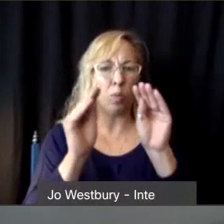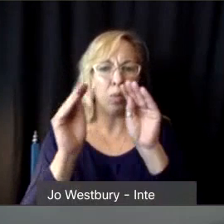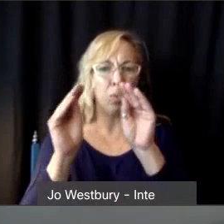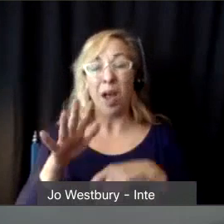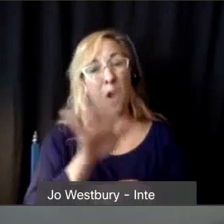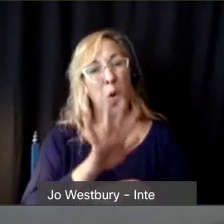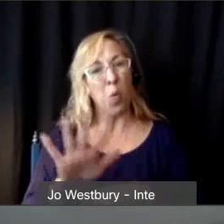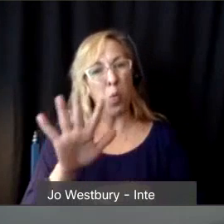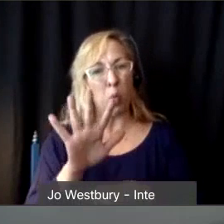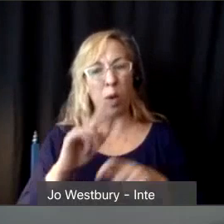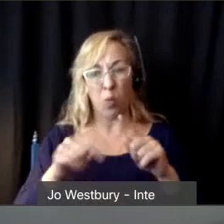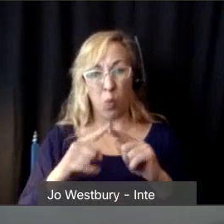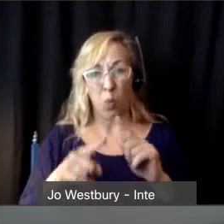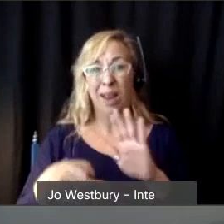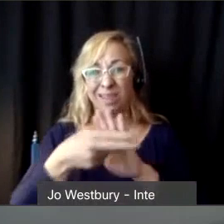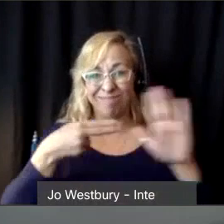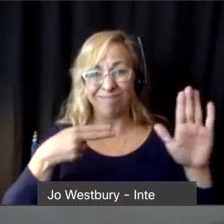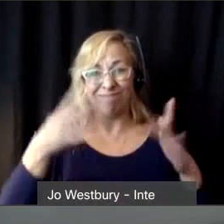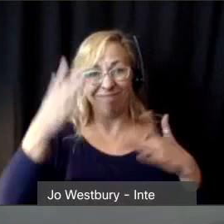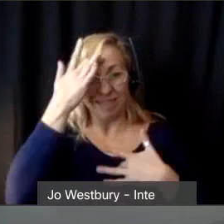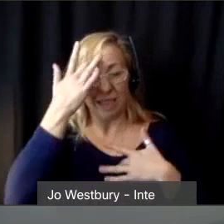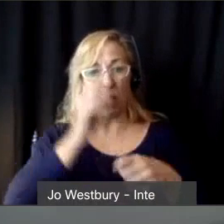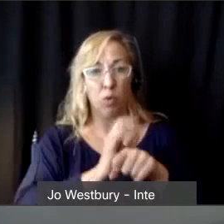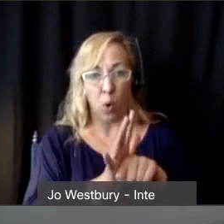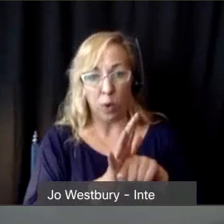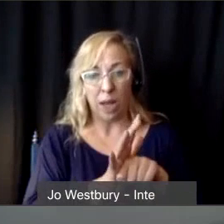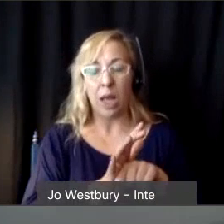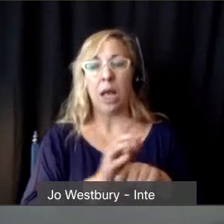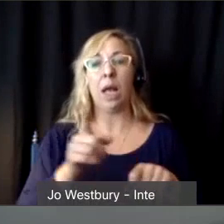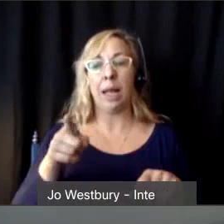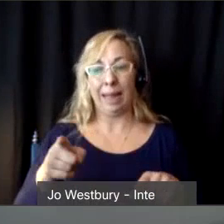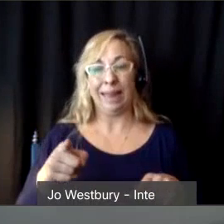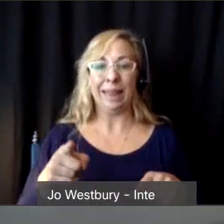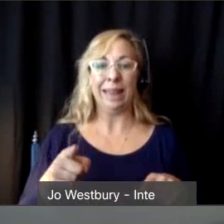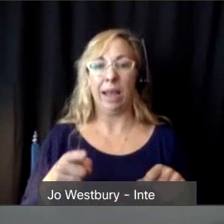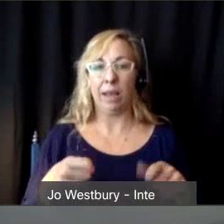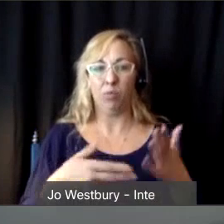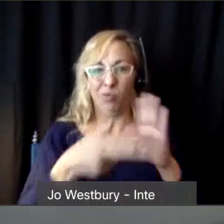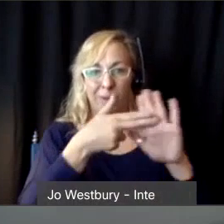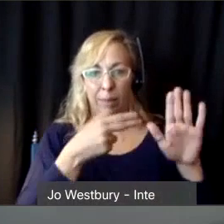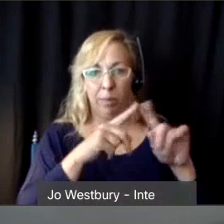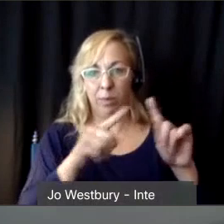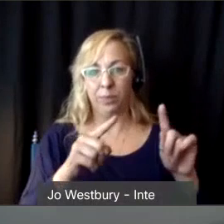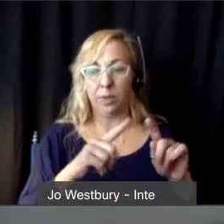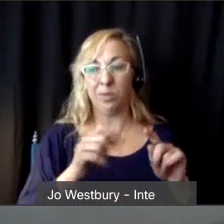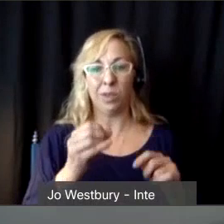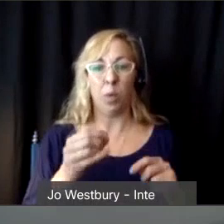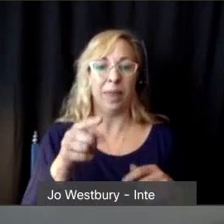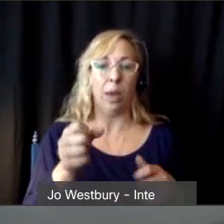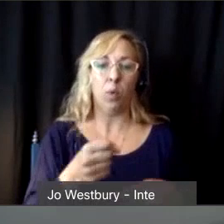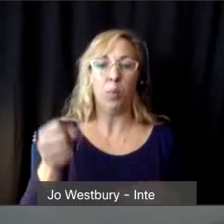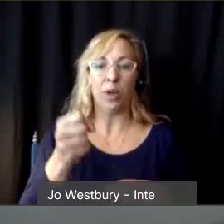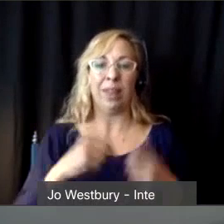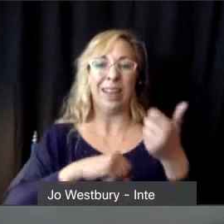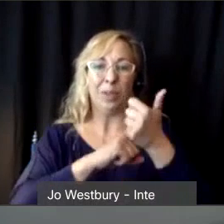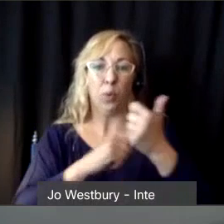right around the time they were diagnosed, but they were actually in a supported living placement at the time they were diagnosed. So that's why that number